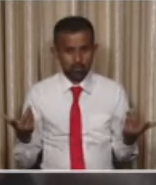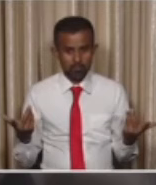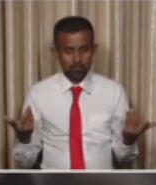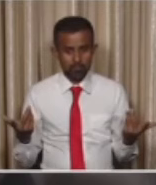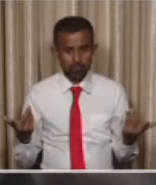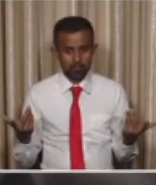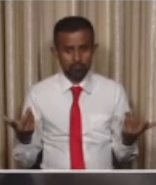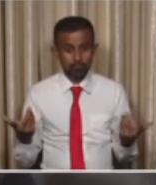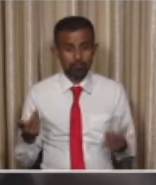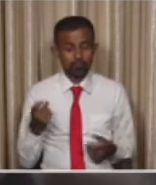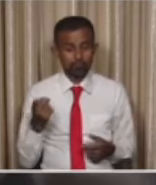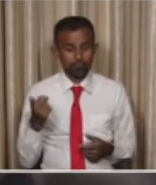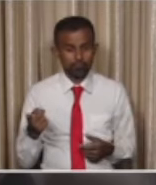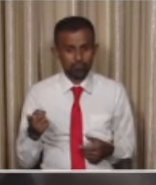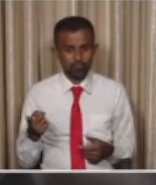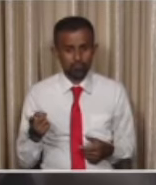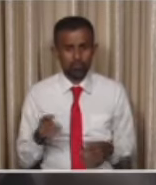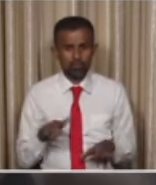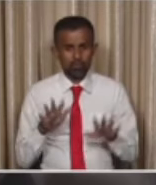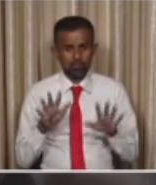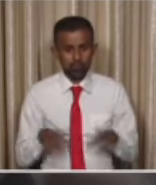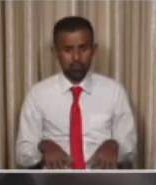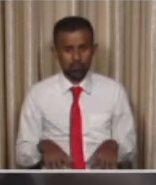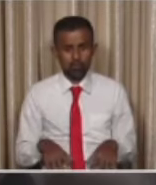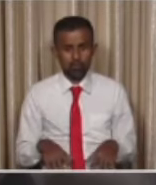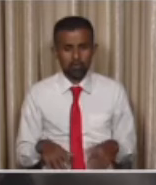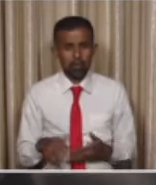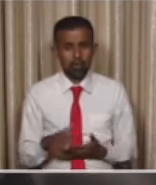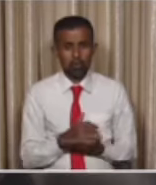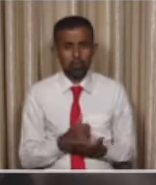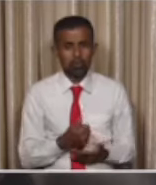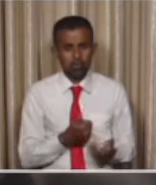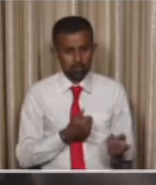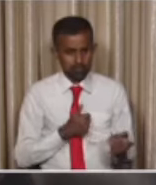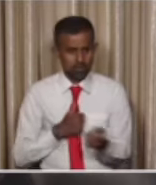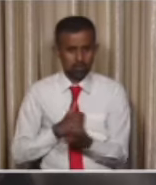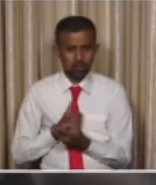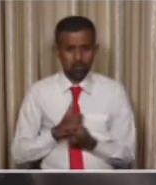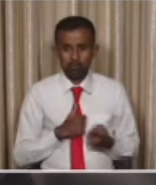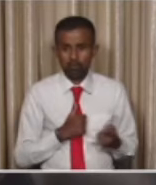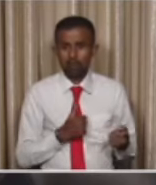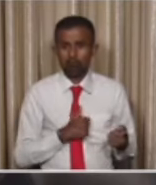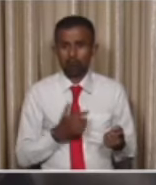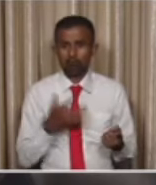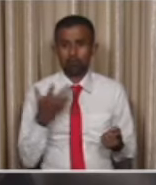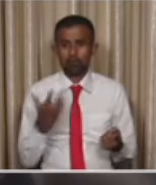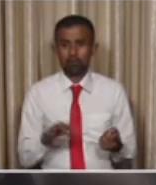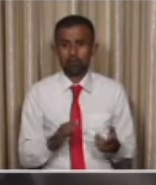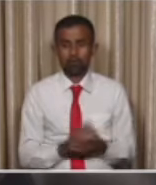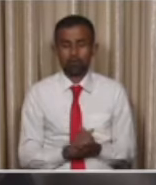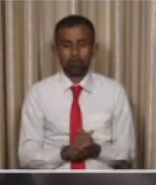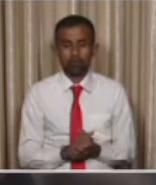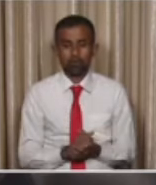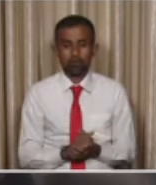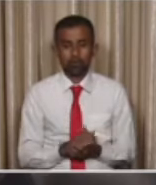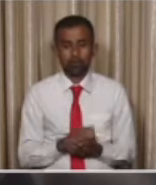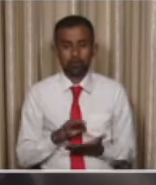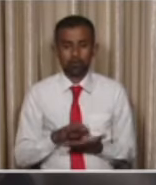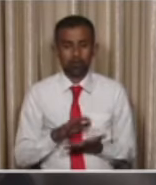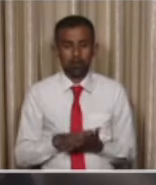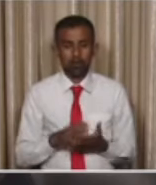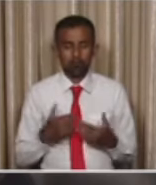decided. And when we took that decision, we also took the decision that as a responsible political